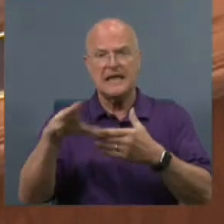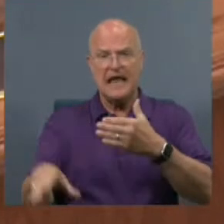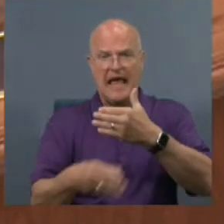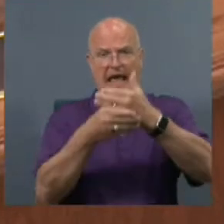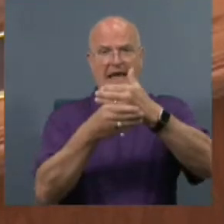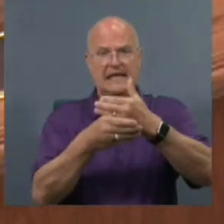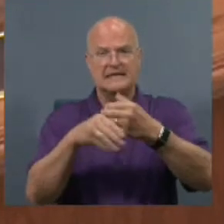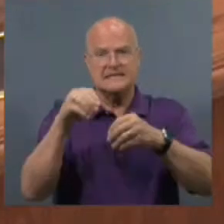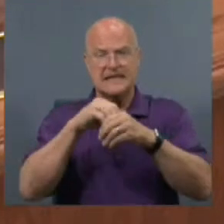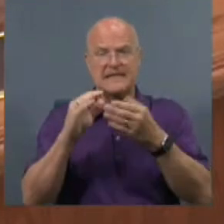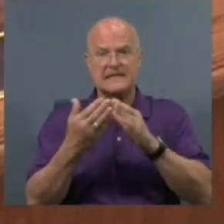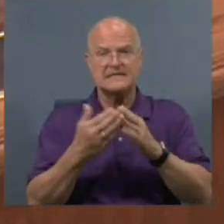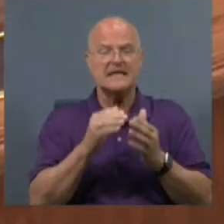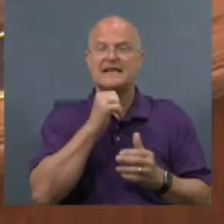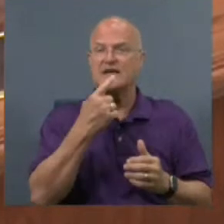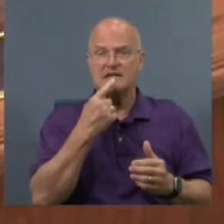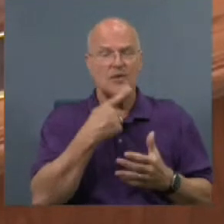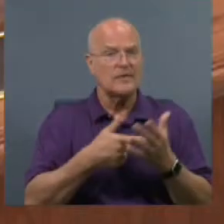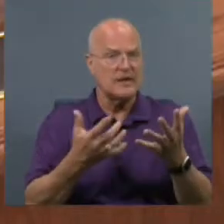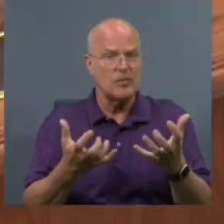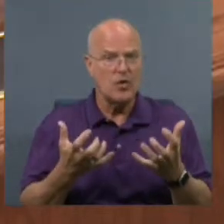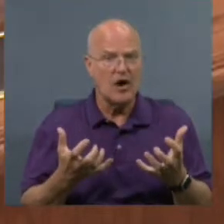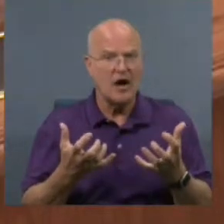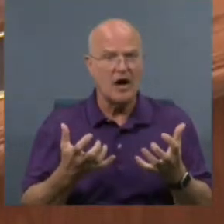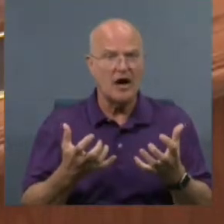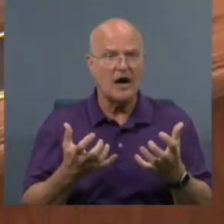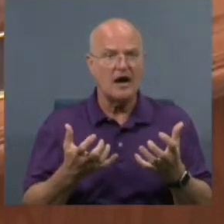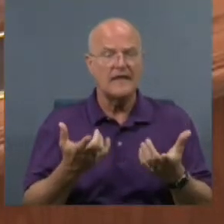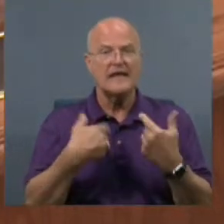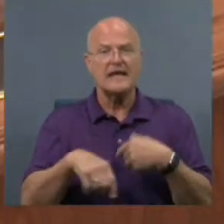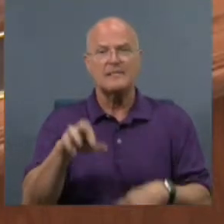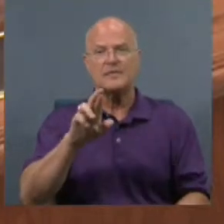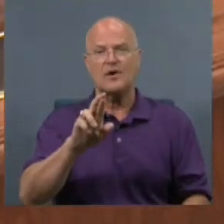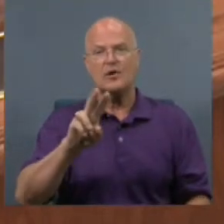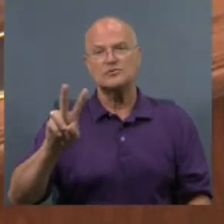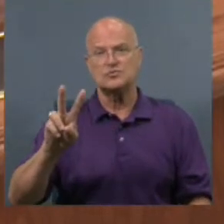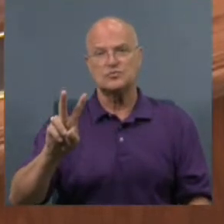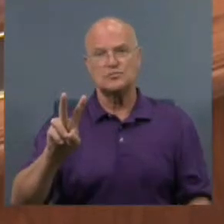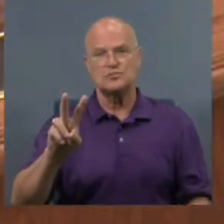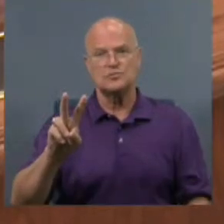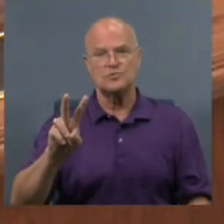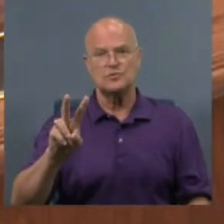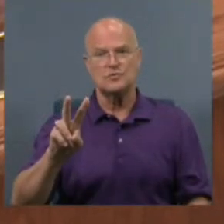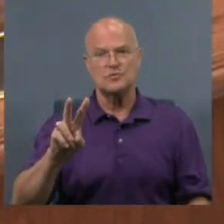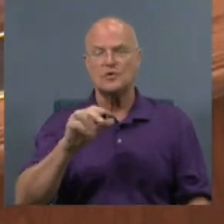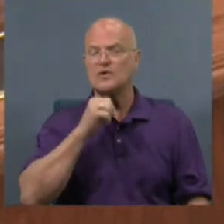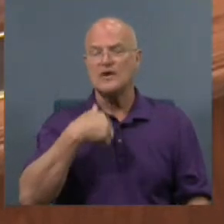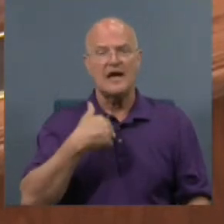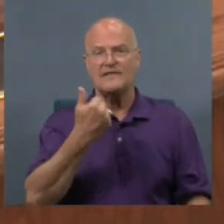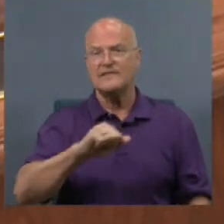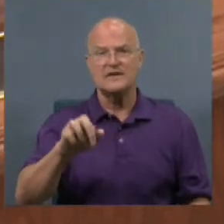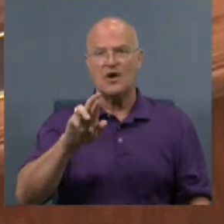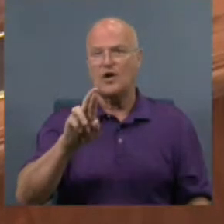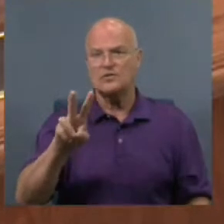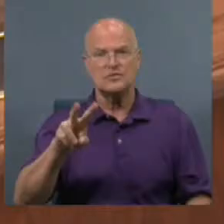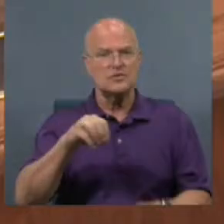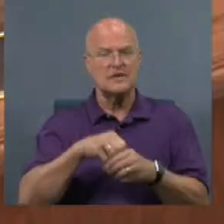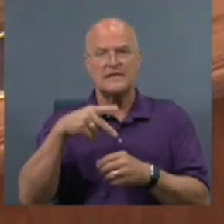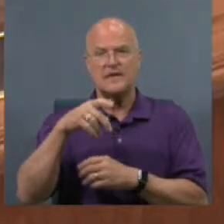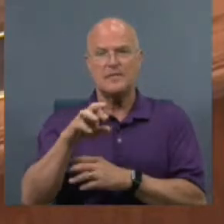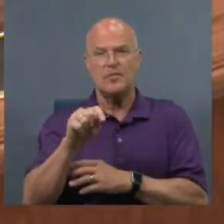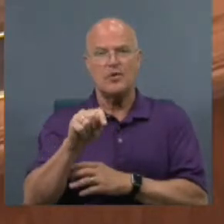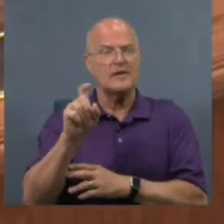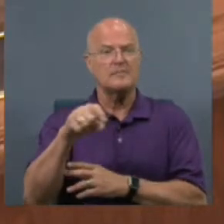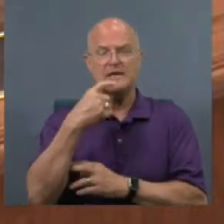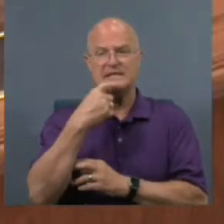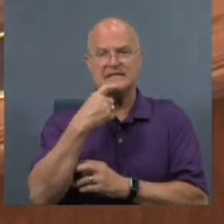the city and they don't say what they want to be, they come in at R2. We're not going to have any R2 in the port. They have to